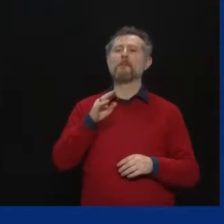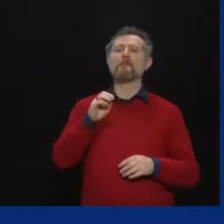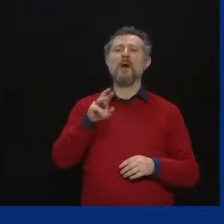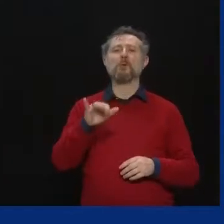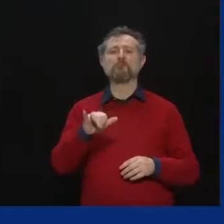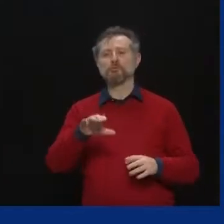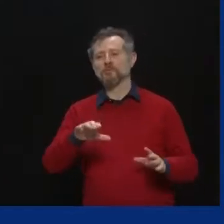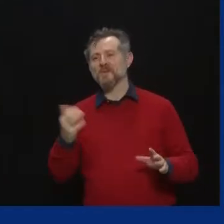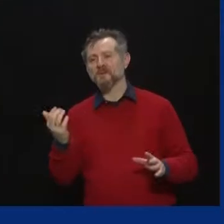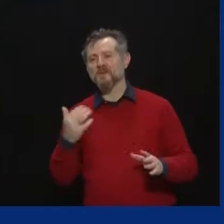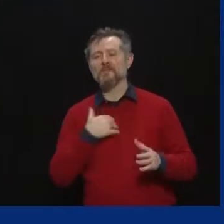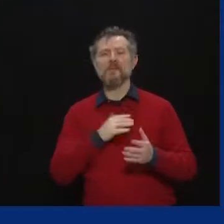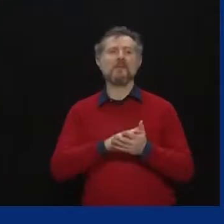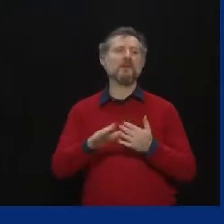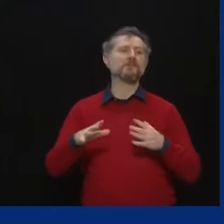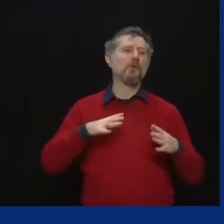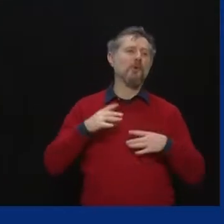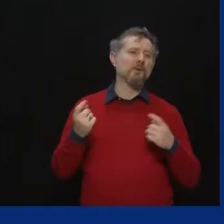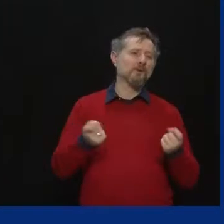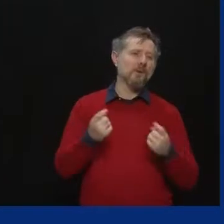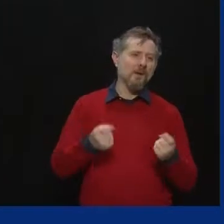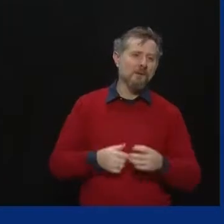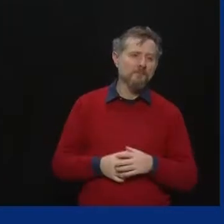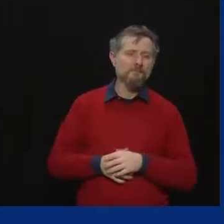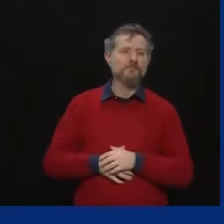holiday, everybody. Just the hospital, the